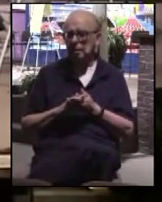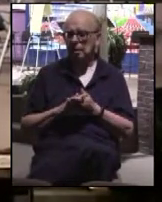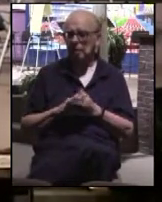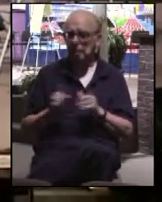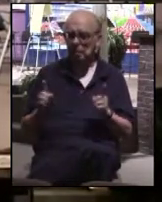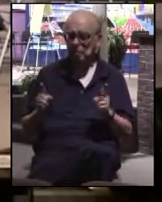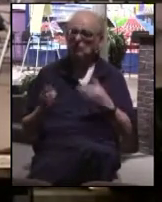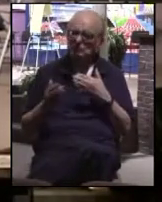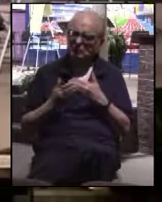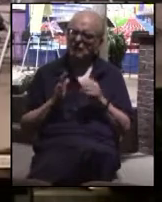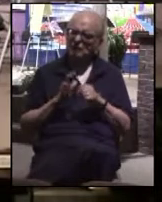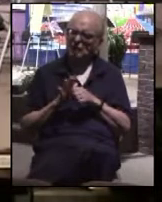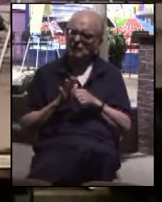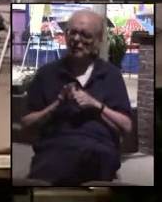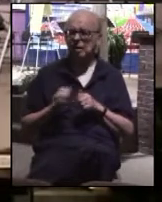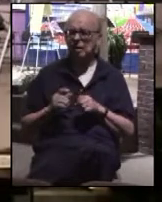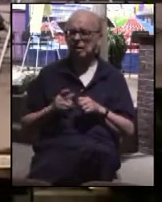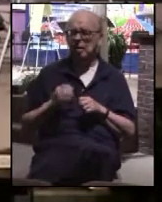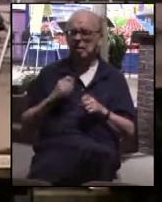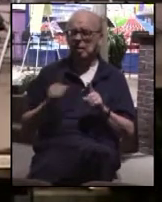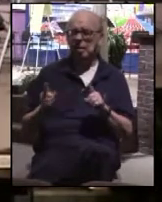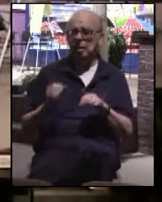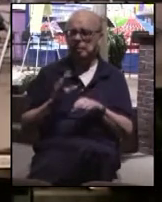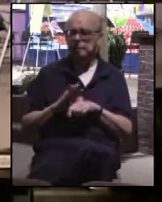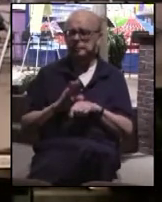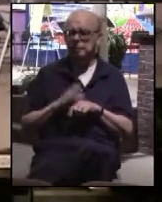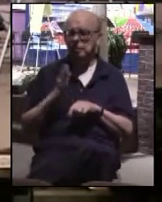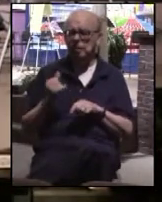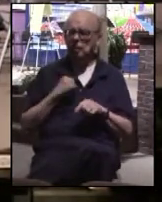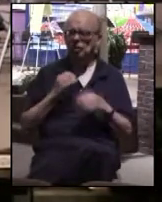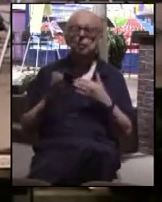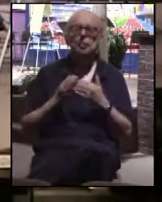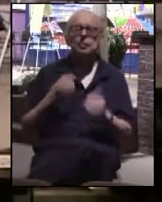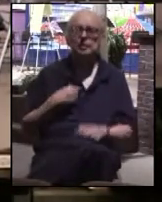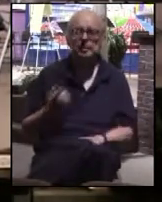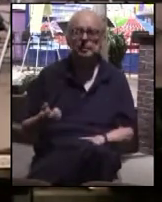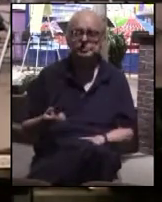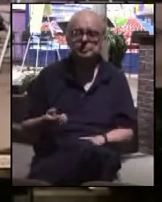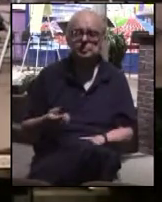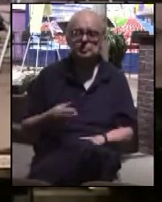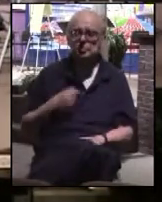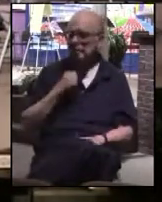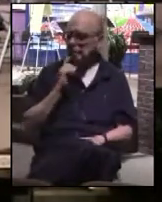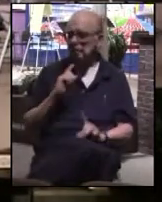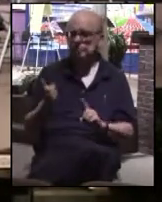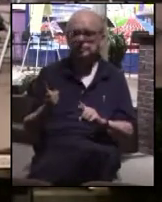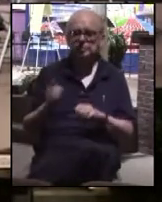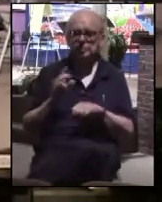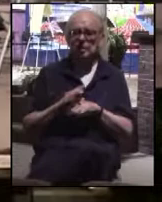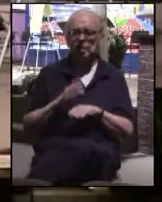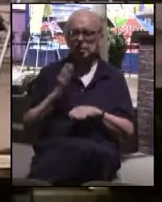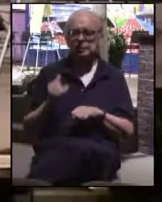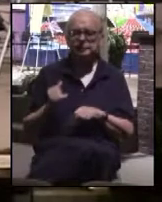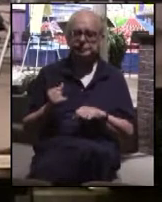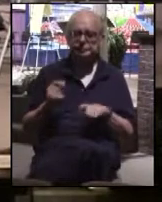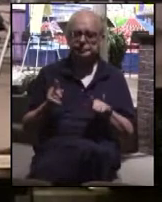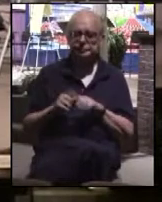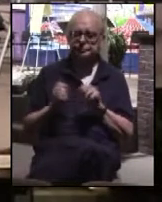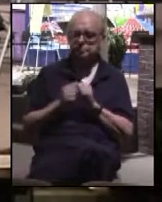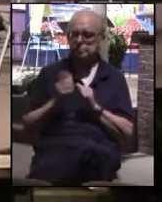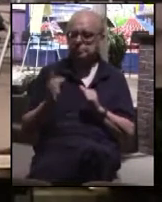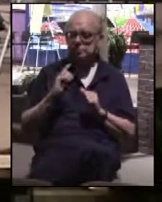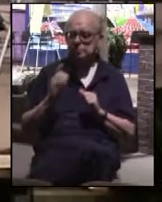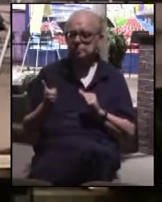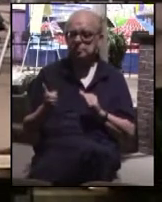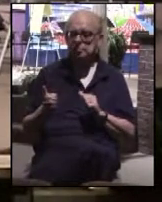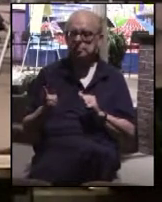but it's close i'm just going to go to it because it's close i'm not going to go to it because i agree with it i go to it